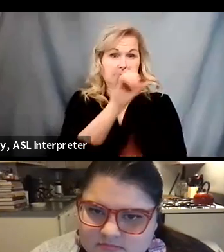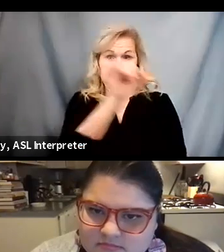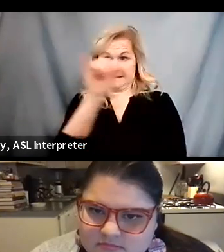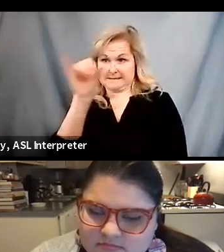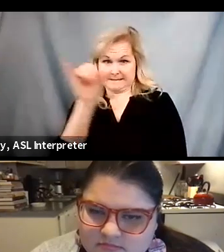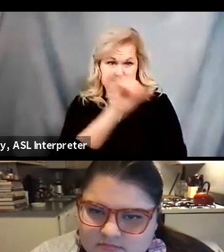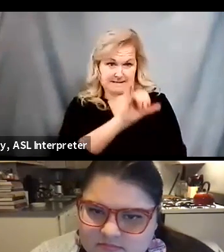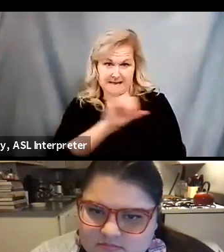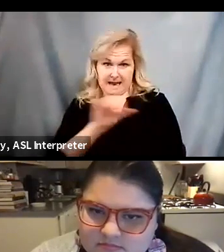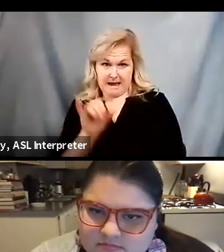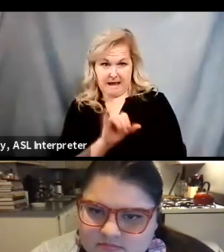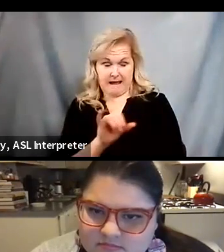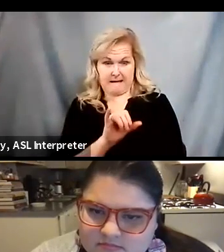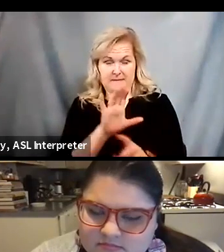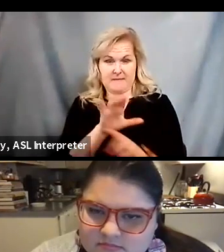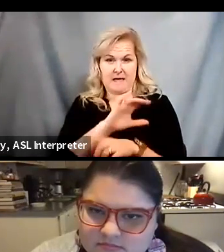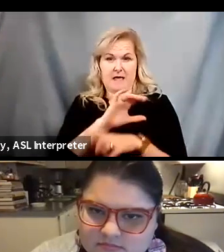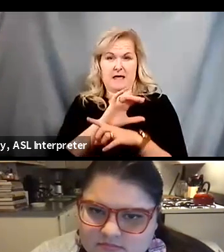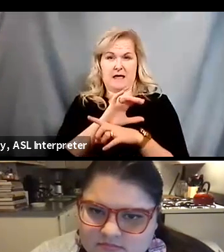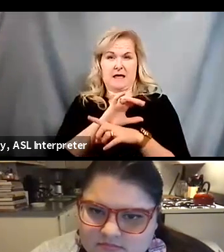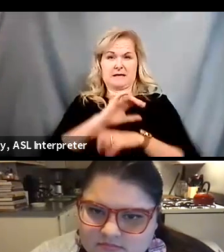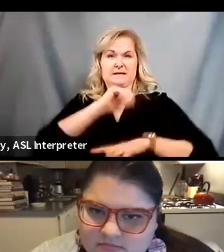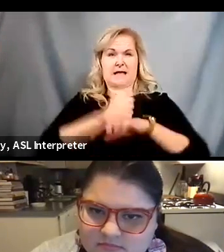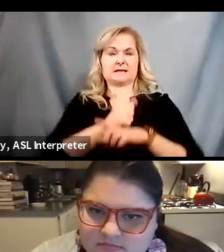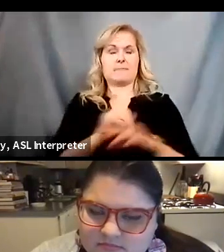shaping at least